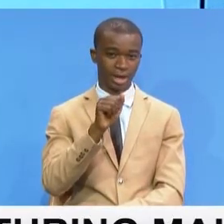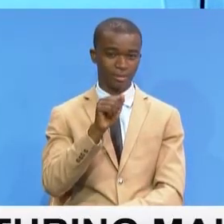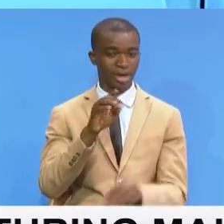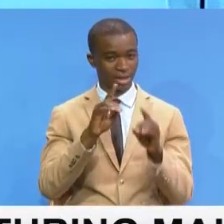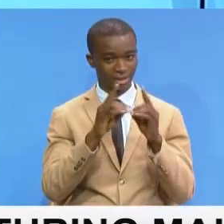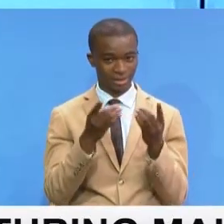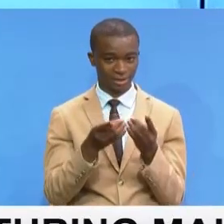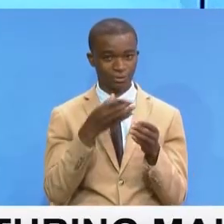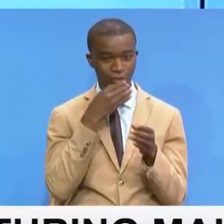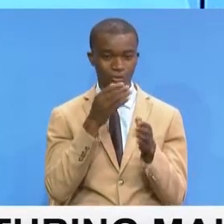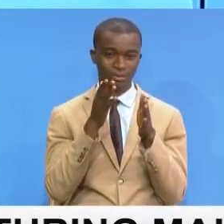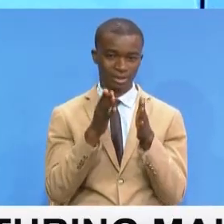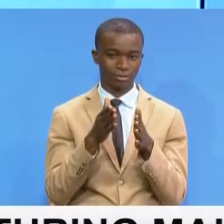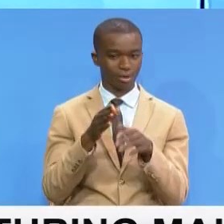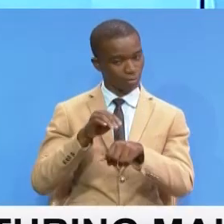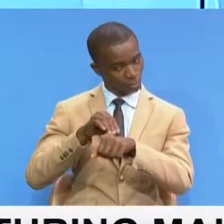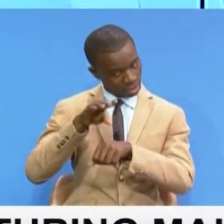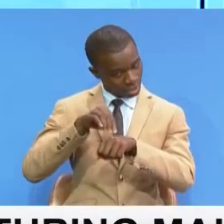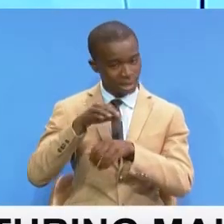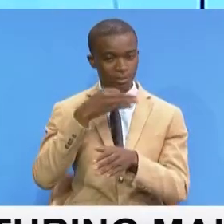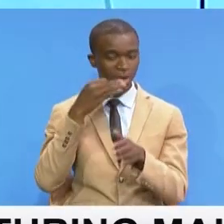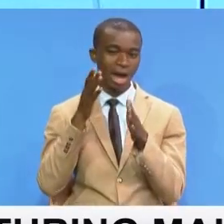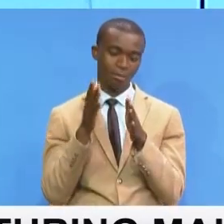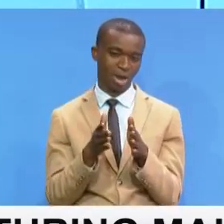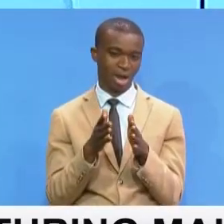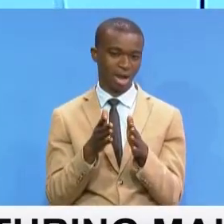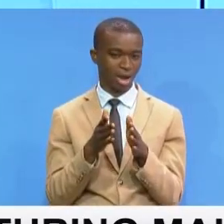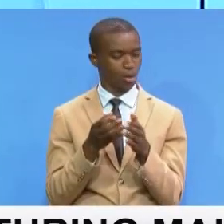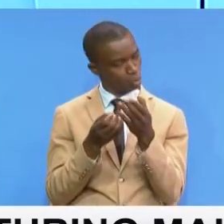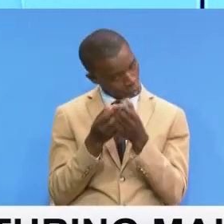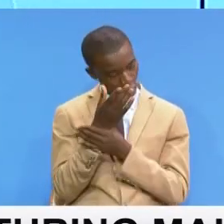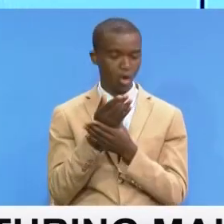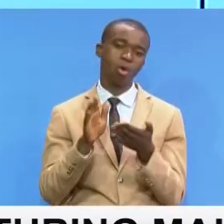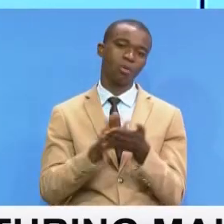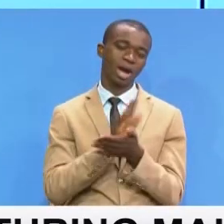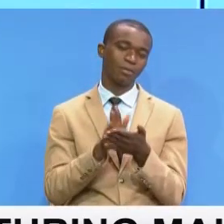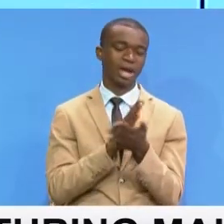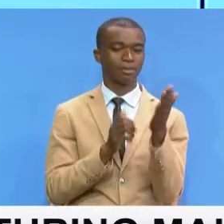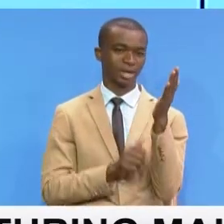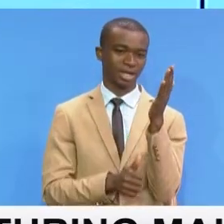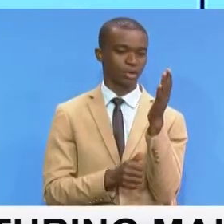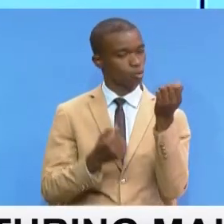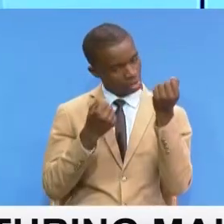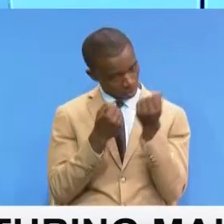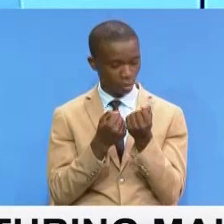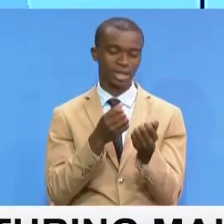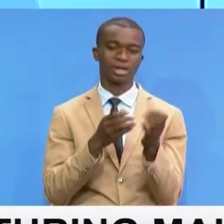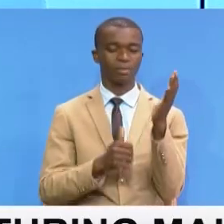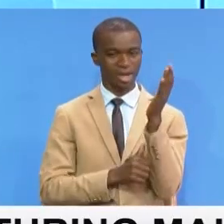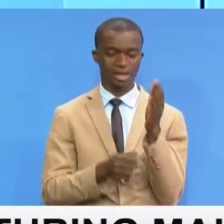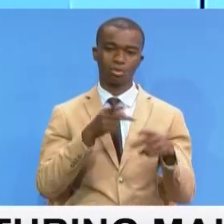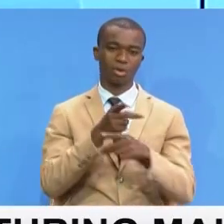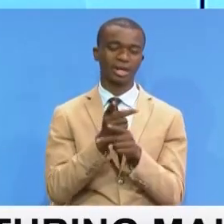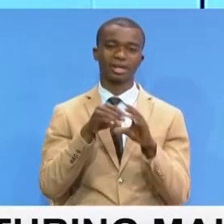Yobe Goma has called on farmers to grow early maturing maize to boost maize production in the country.